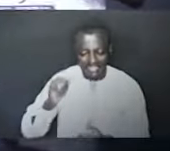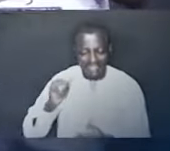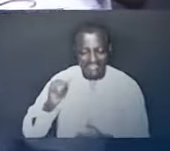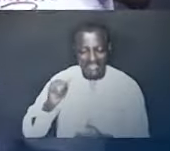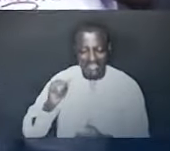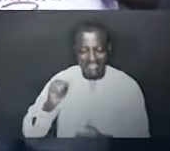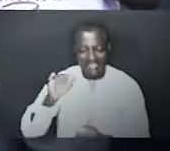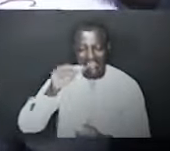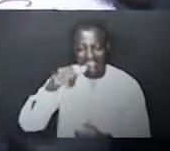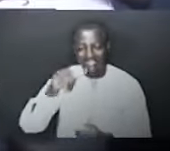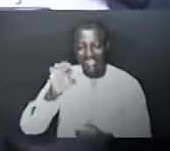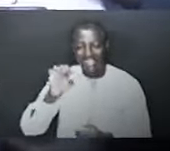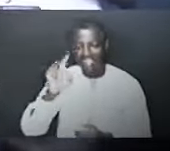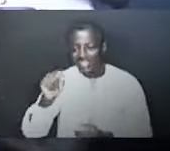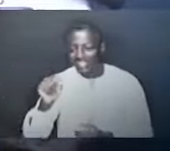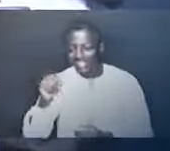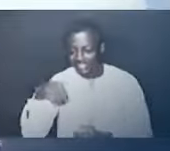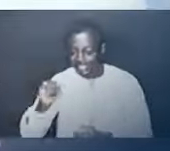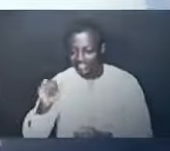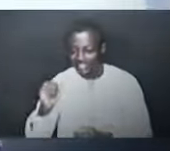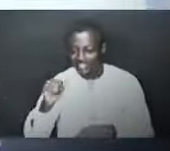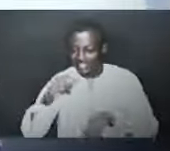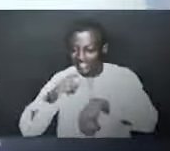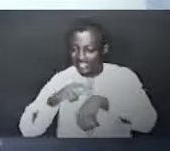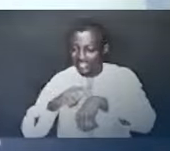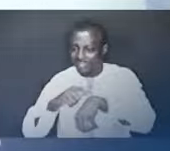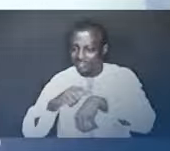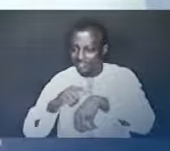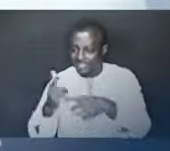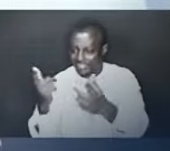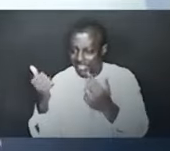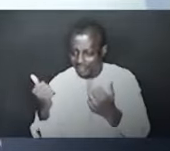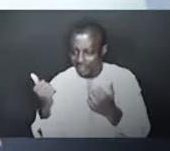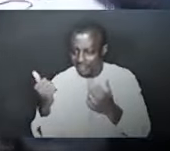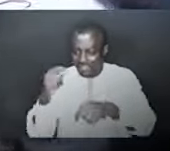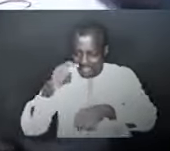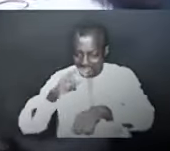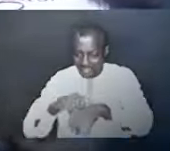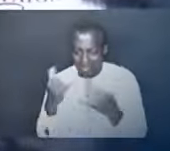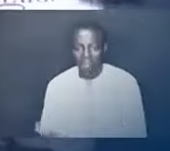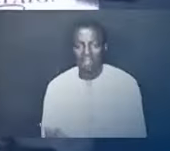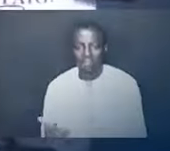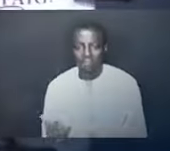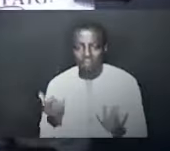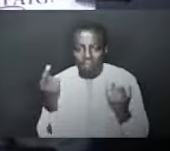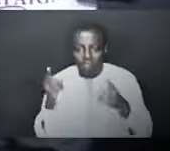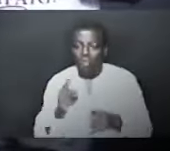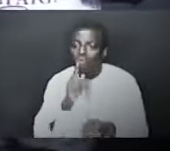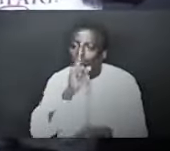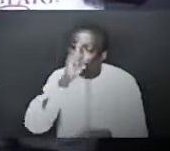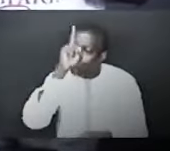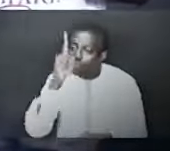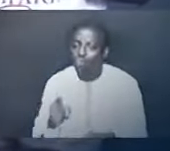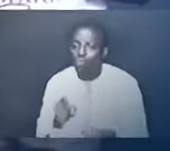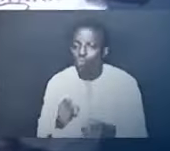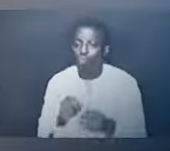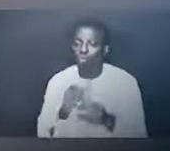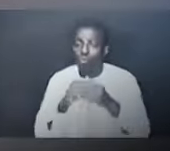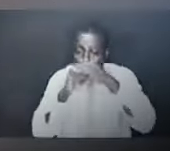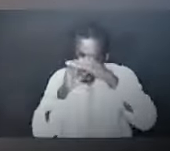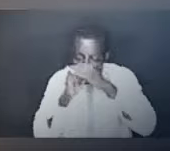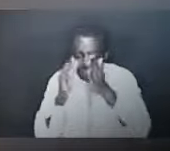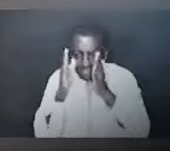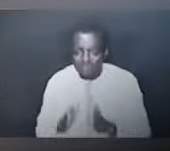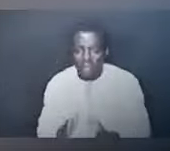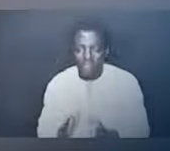A bribi, ereba. And has now come. Breno, and when the true worshippers will worship the Father in the